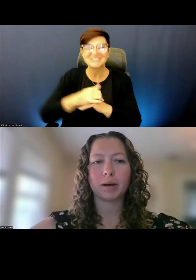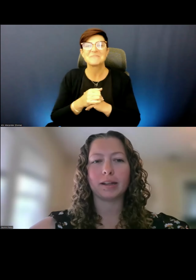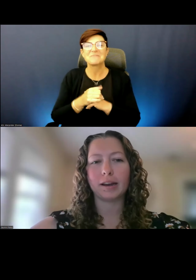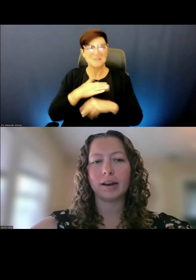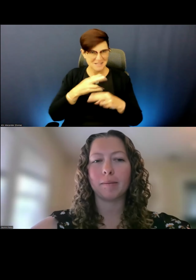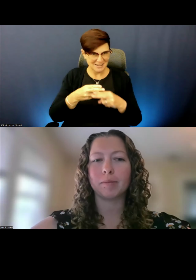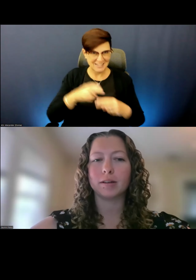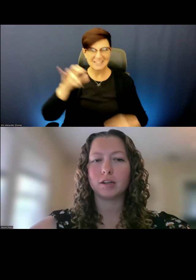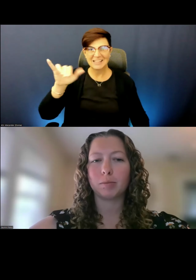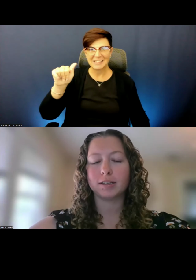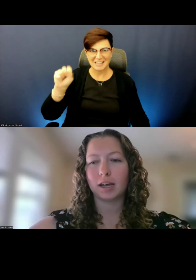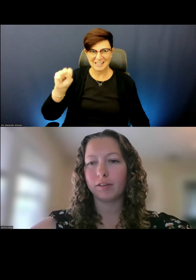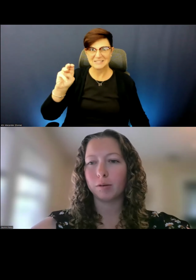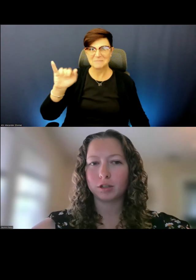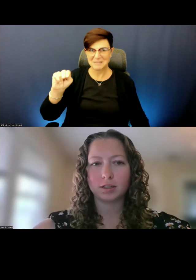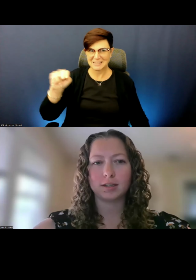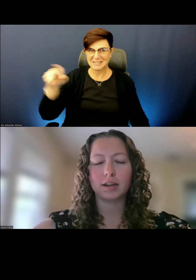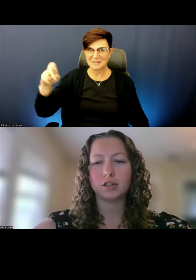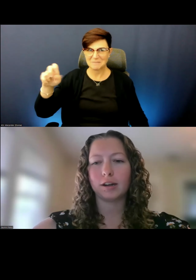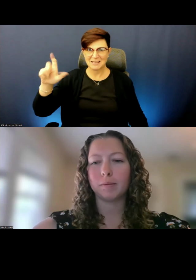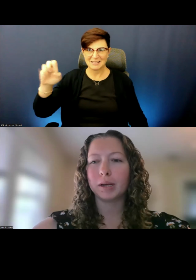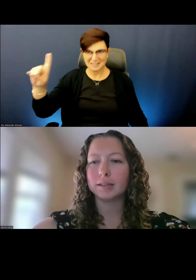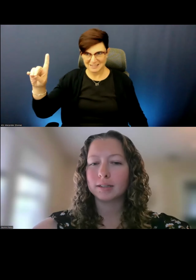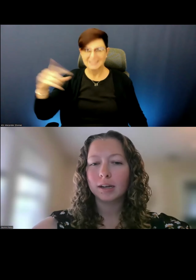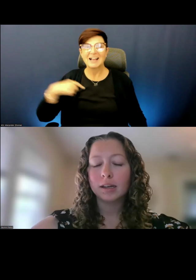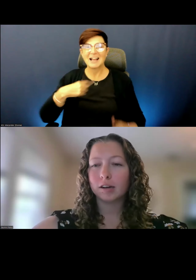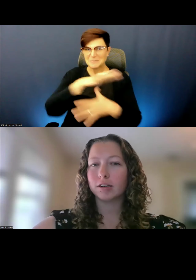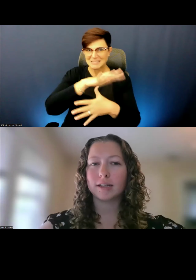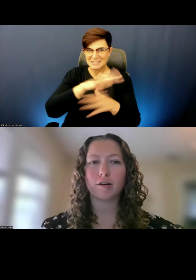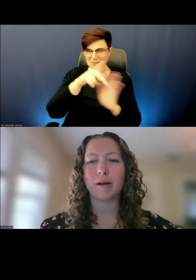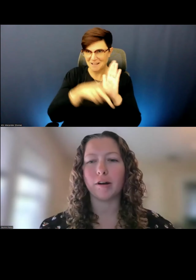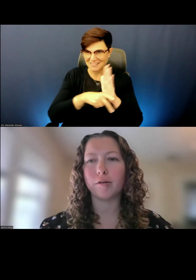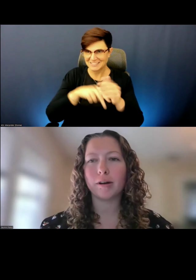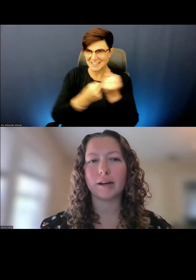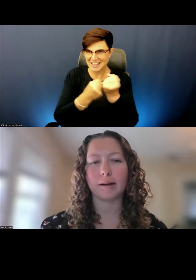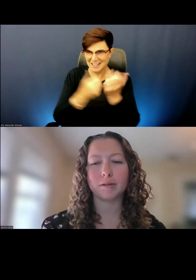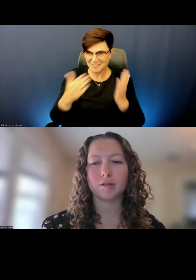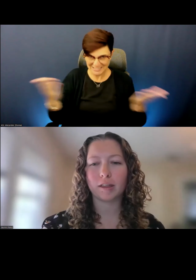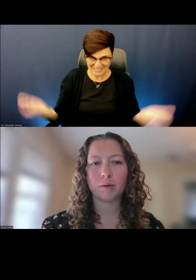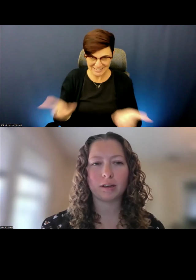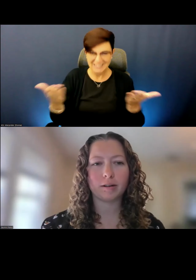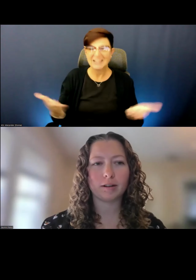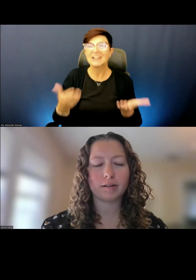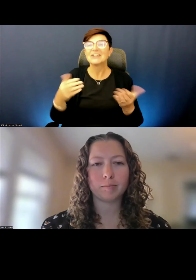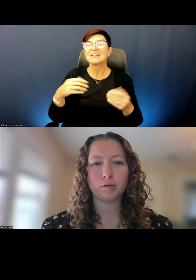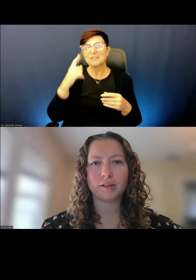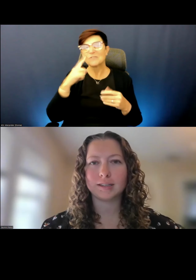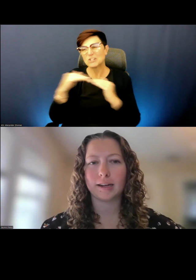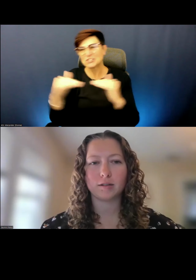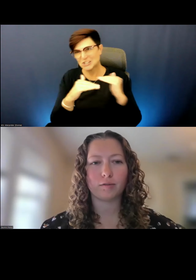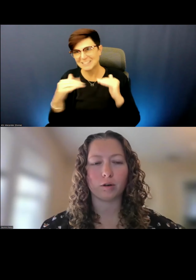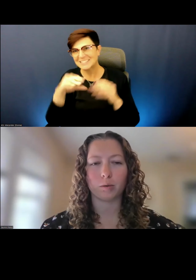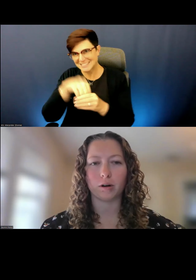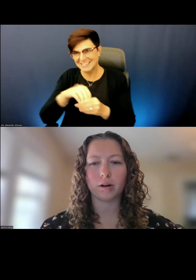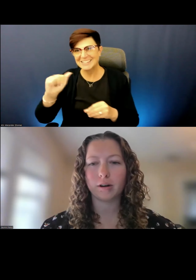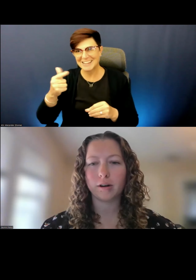Yasmin Peled, and I'm the Senior Policy Advocate with Justice and Aging, and I'm based here in Sacramento. So I think we can move the